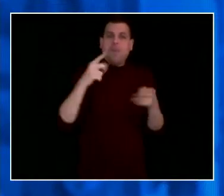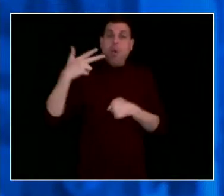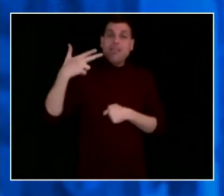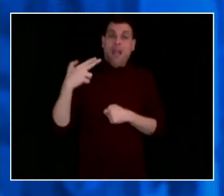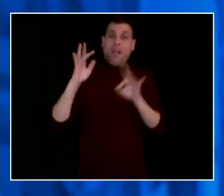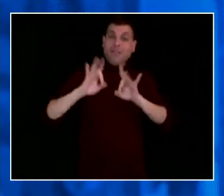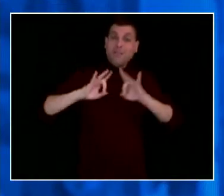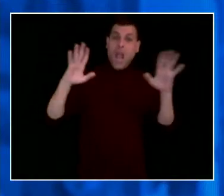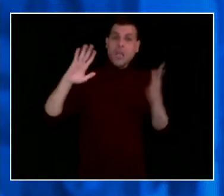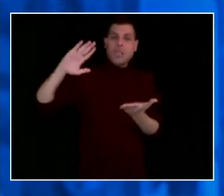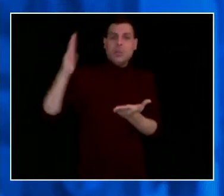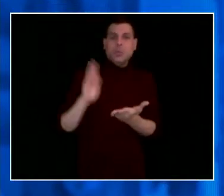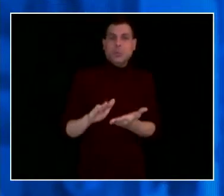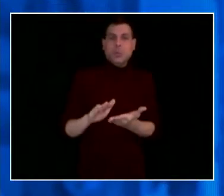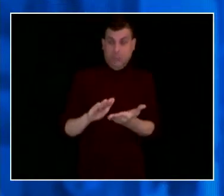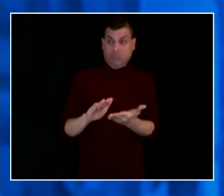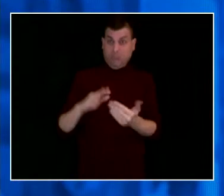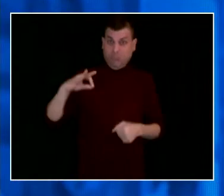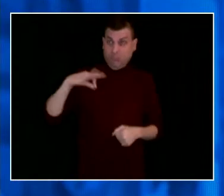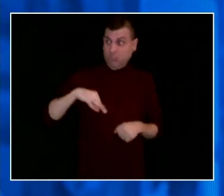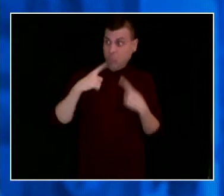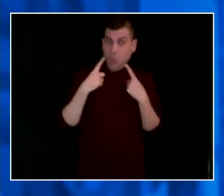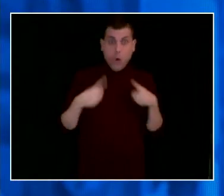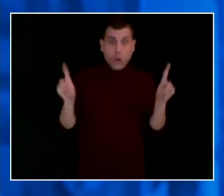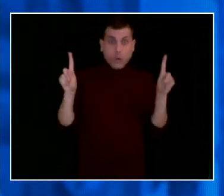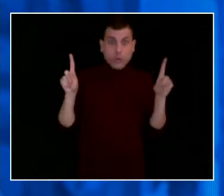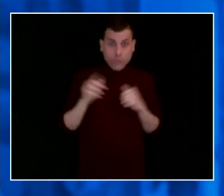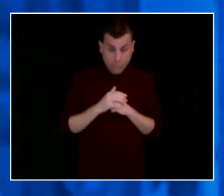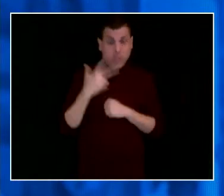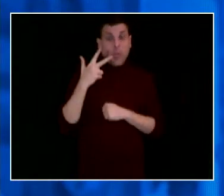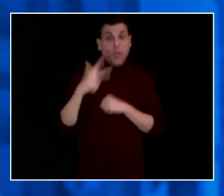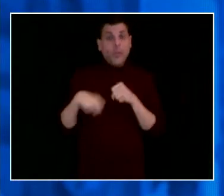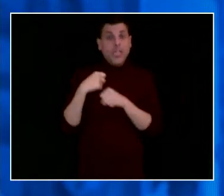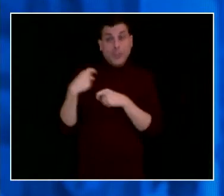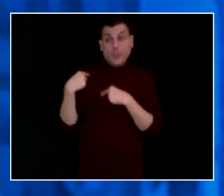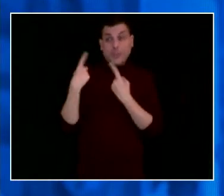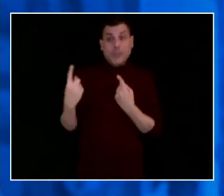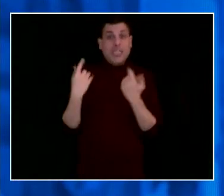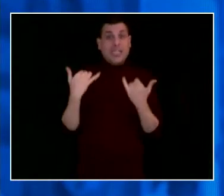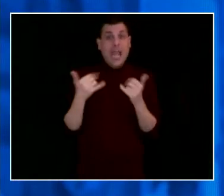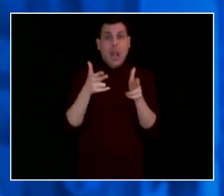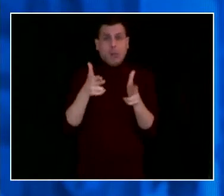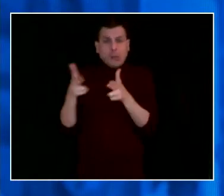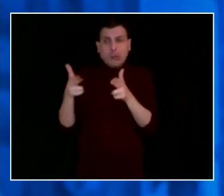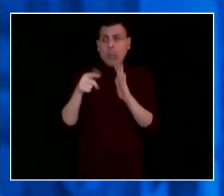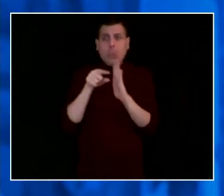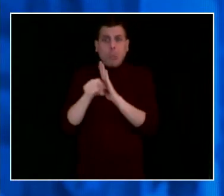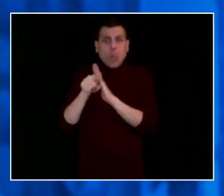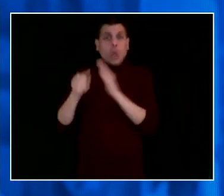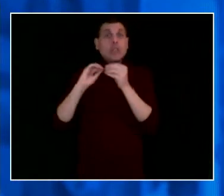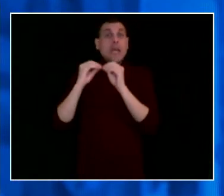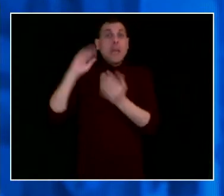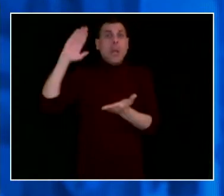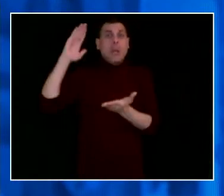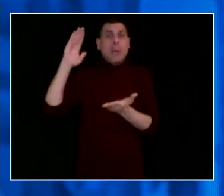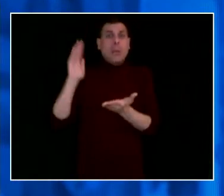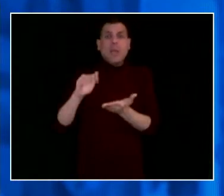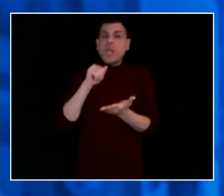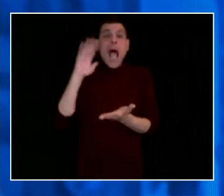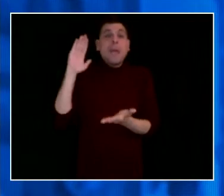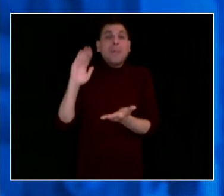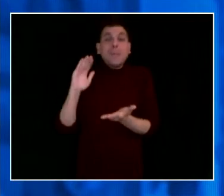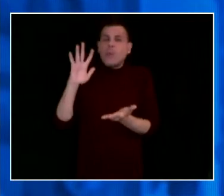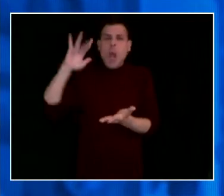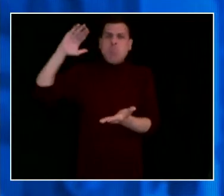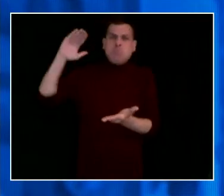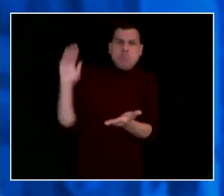off. Over the past 3 years, we have driven murders and shootings down by double digits, padlocked more